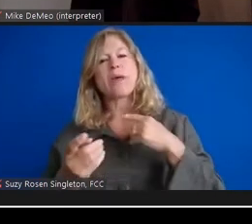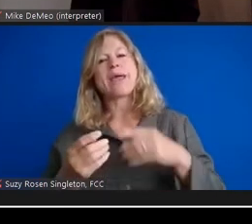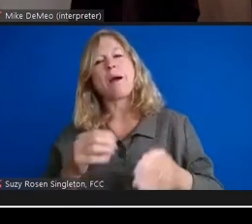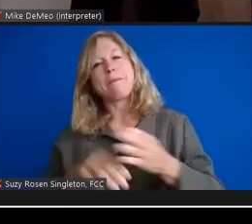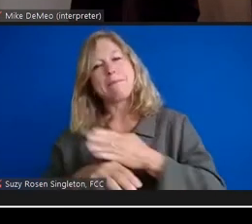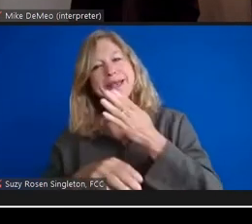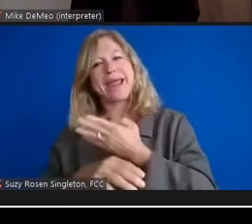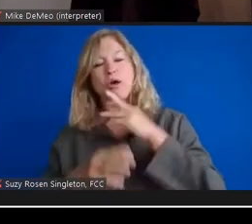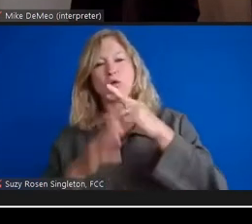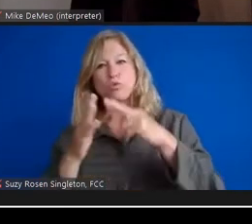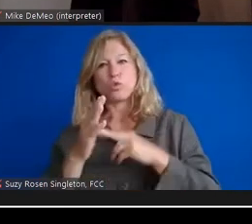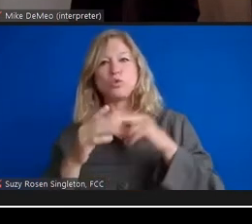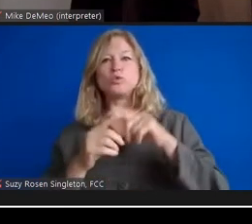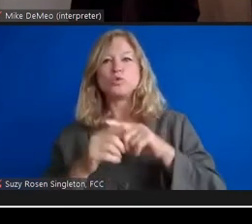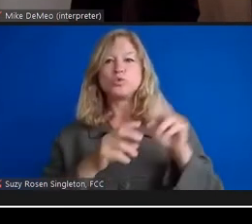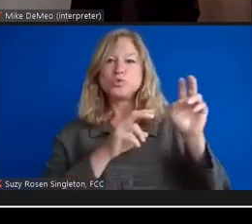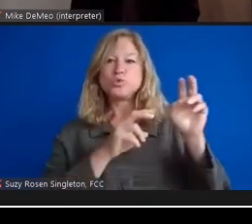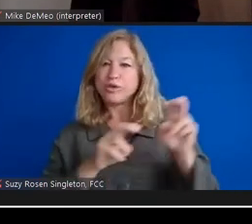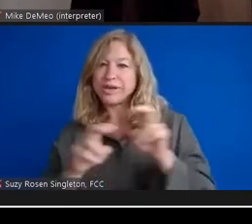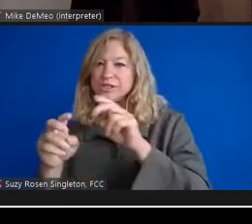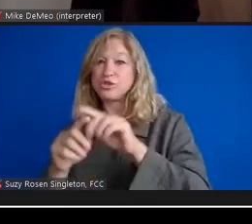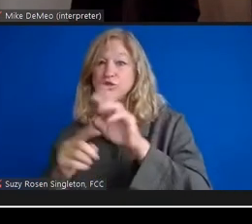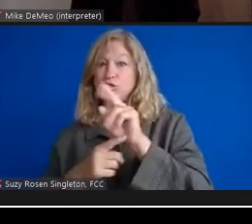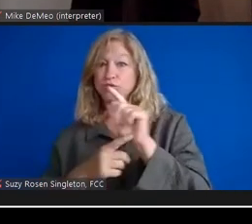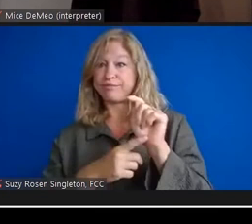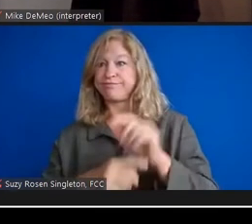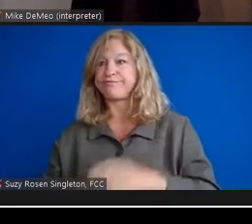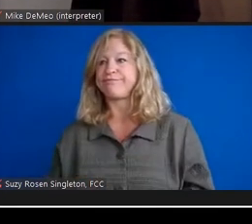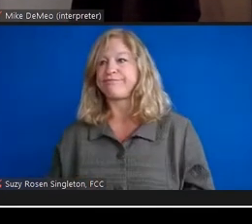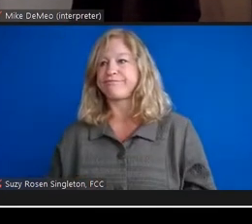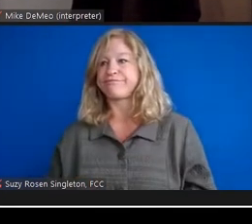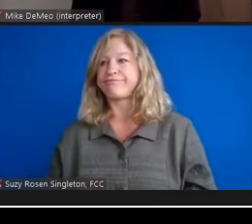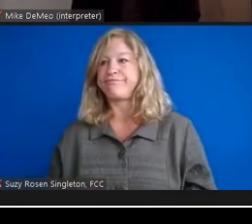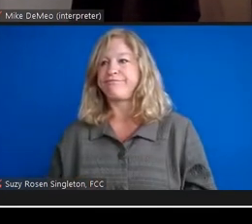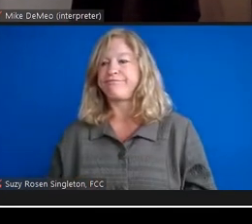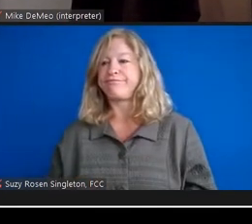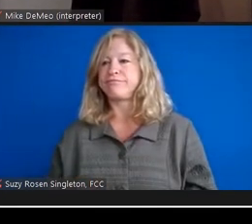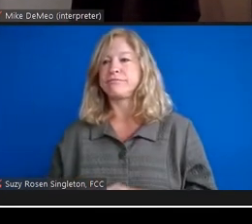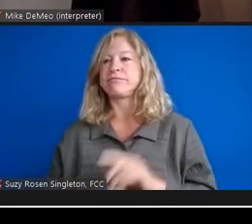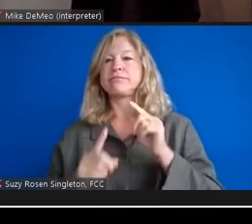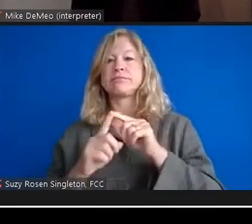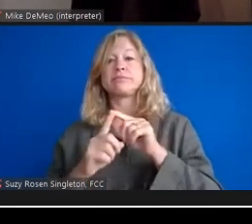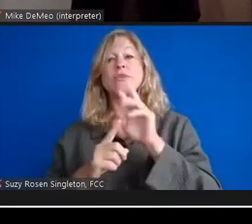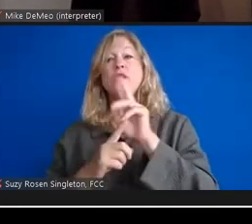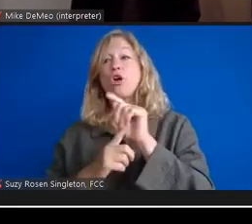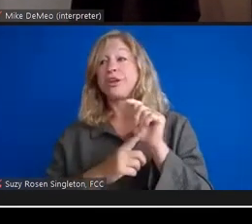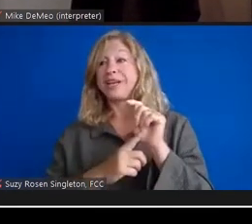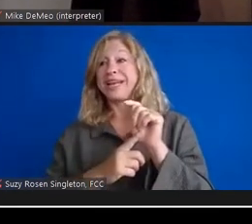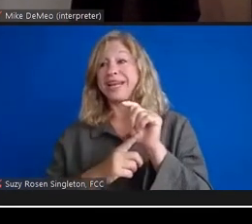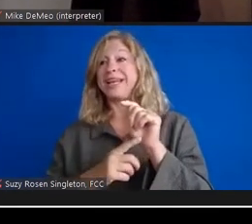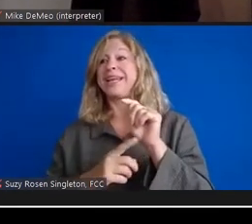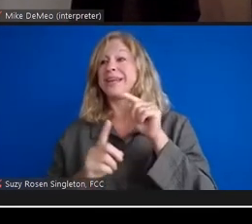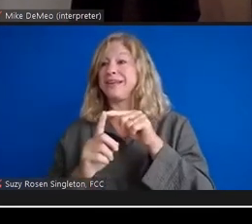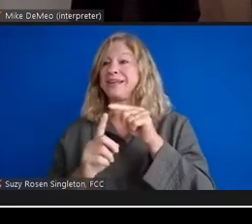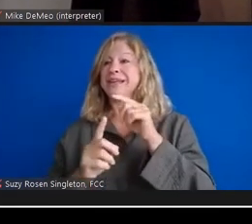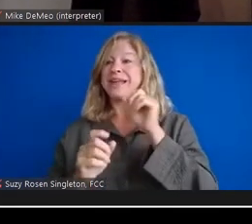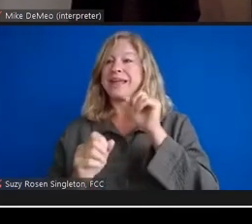the FCC, to request that we update our rules to transition to RTT.